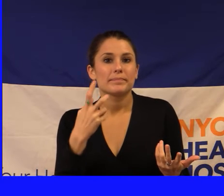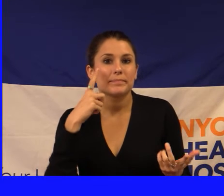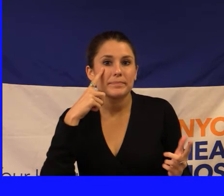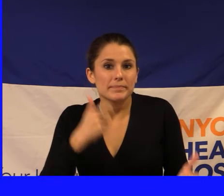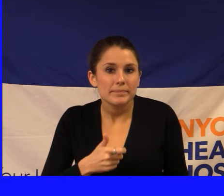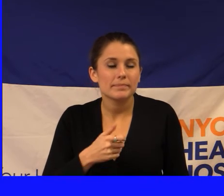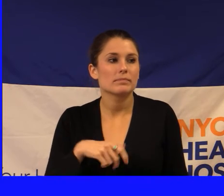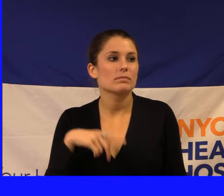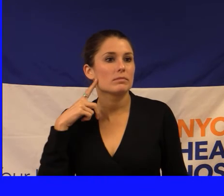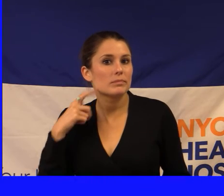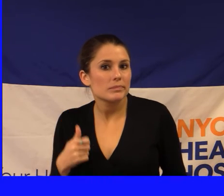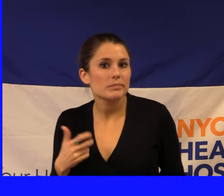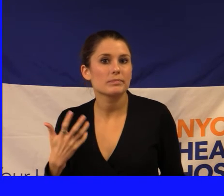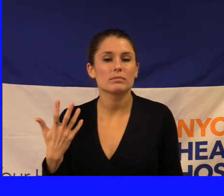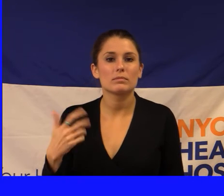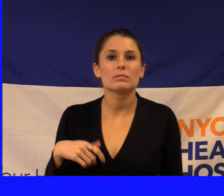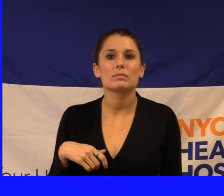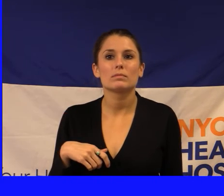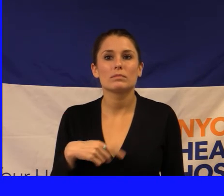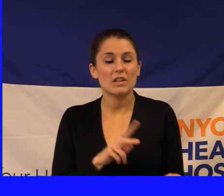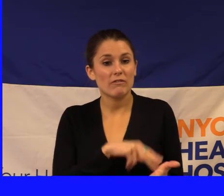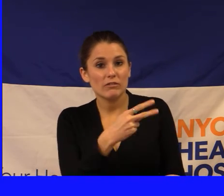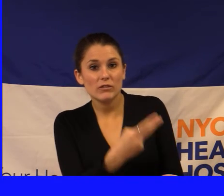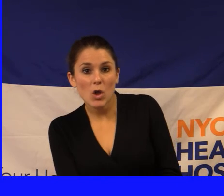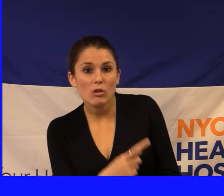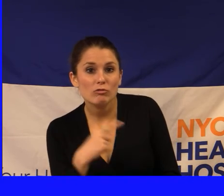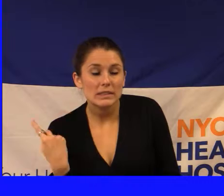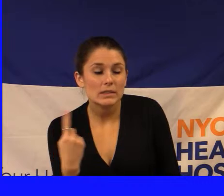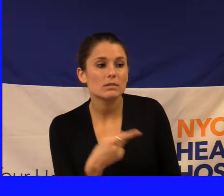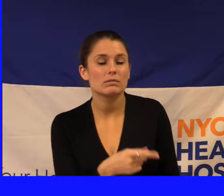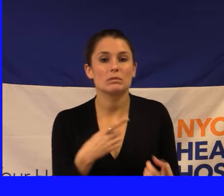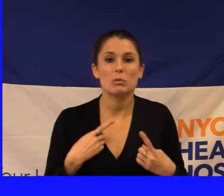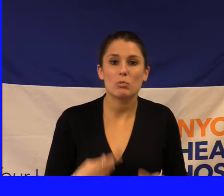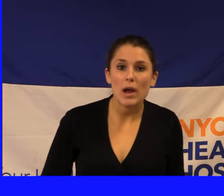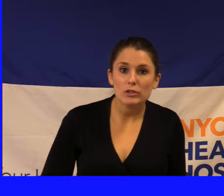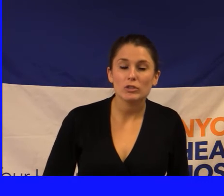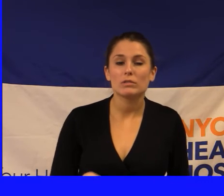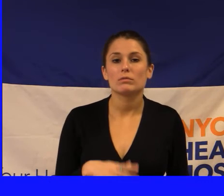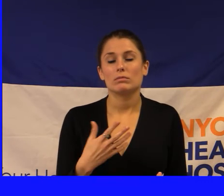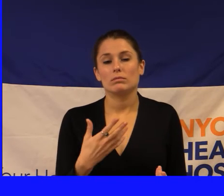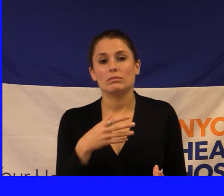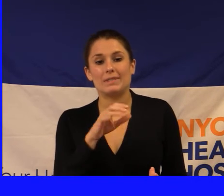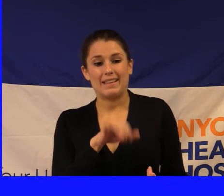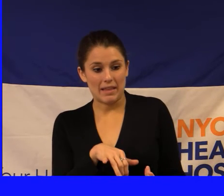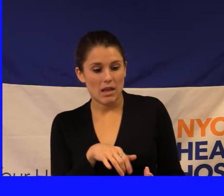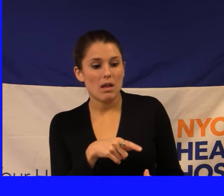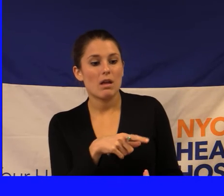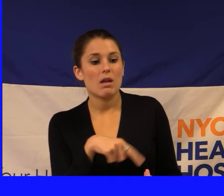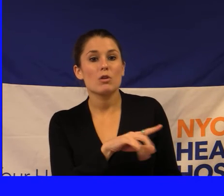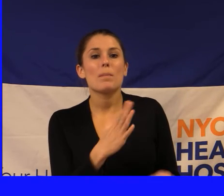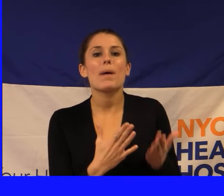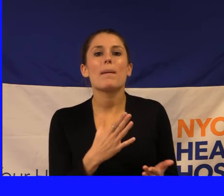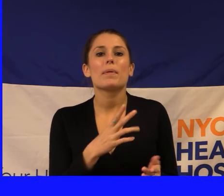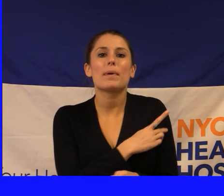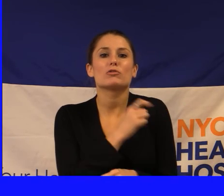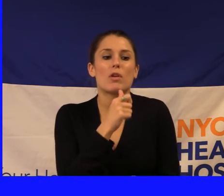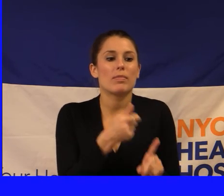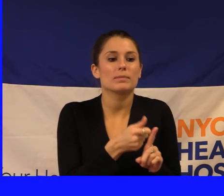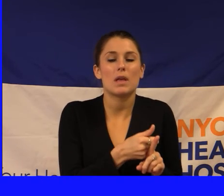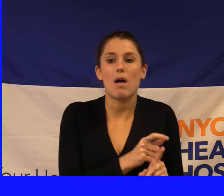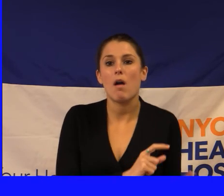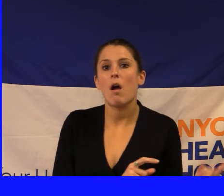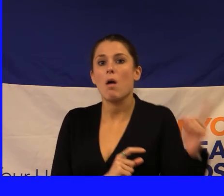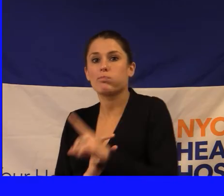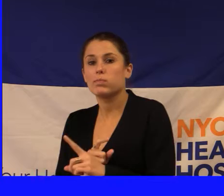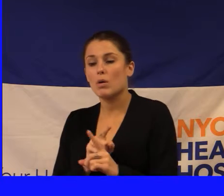impairment, fall risk, depression scores, things that the patient may not be coming to us complaining of, but if we